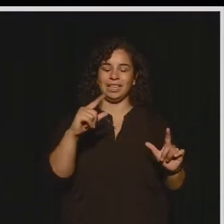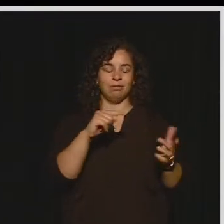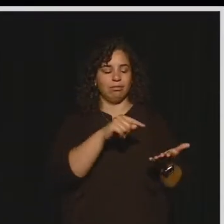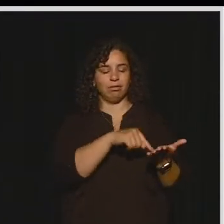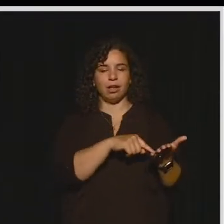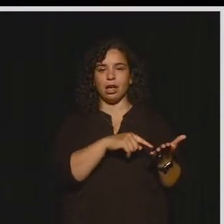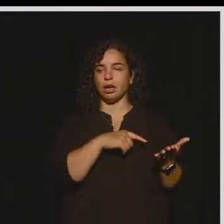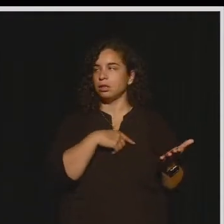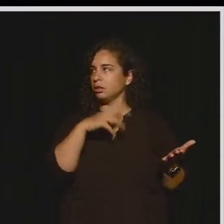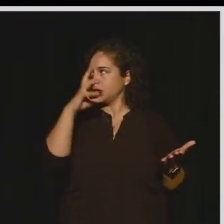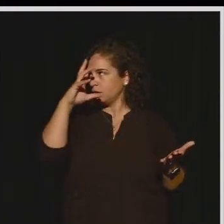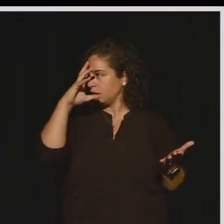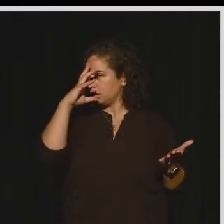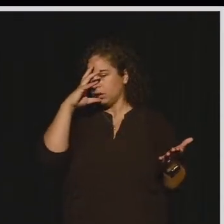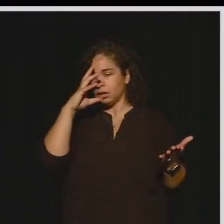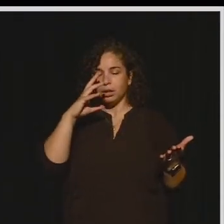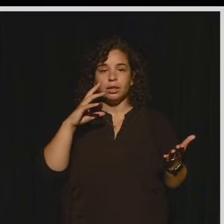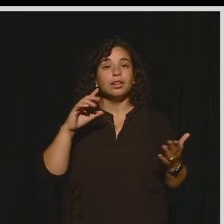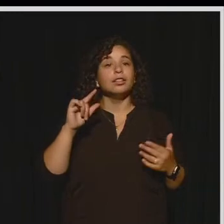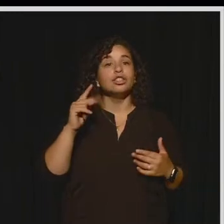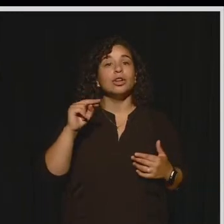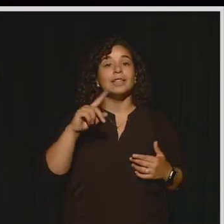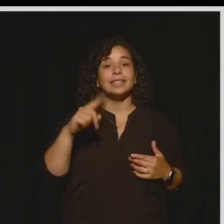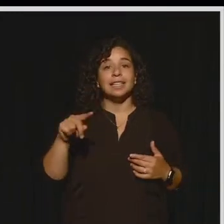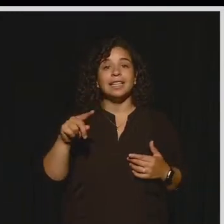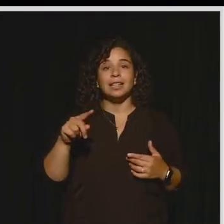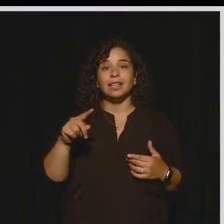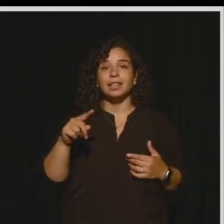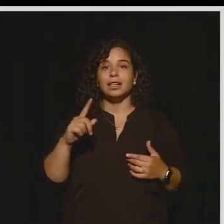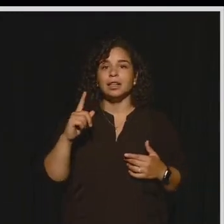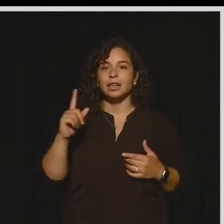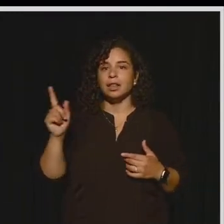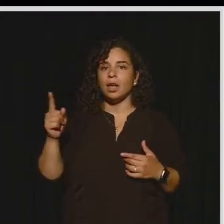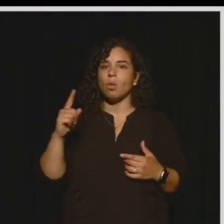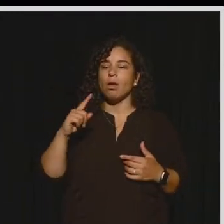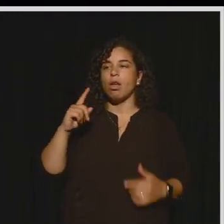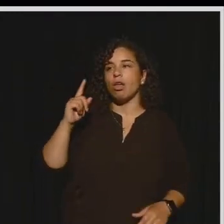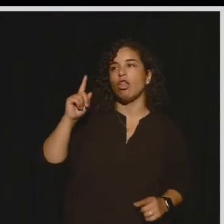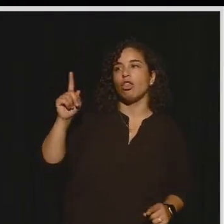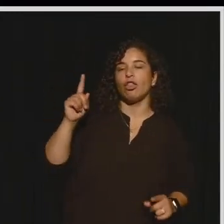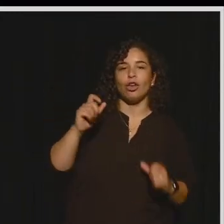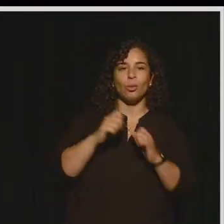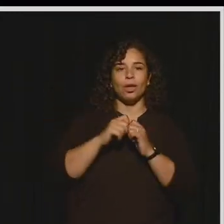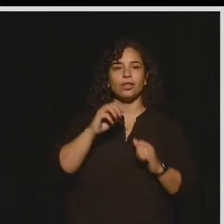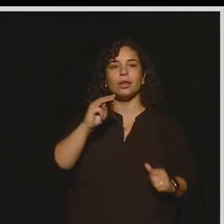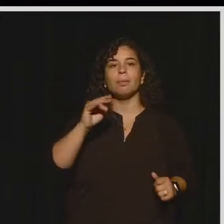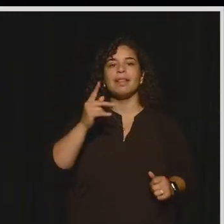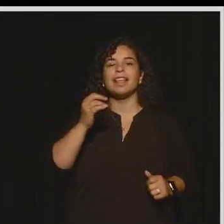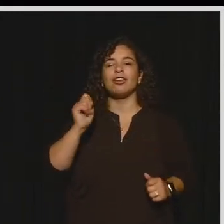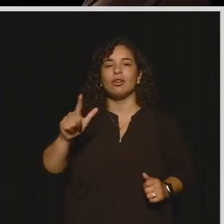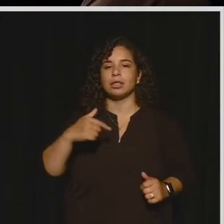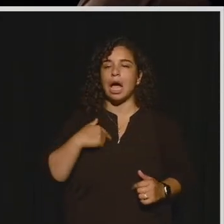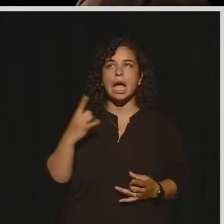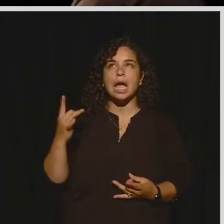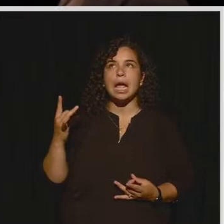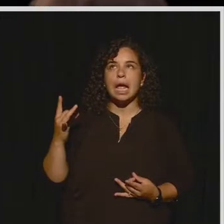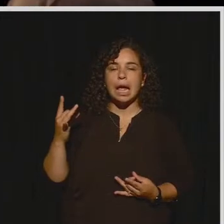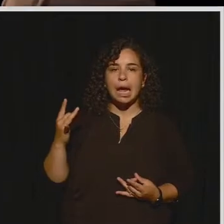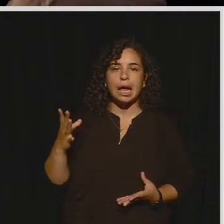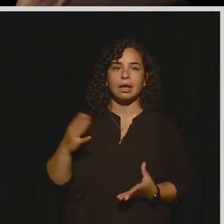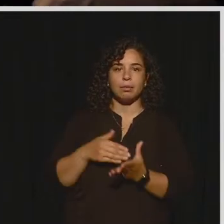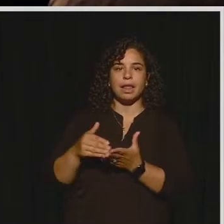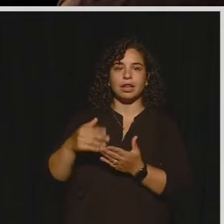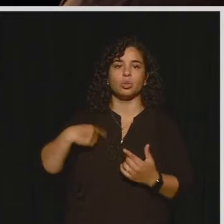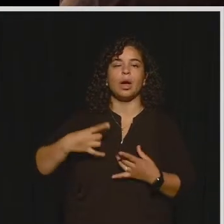was it was dragging millennials, and I just loved it because nobody hates millennials more than we hate ourselves. Gen